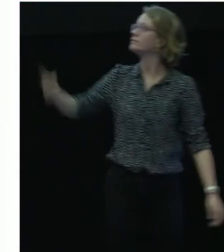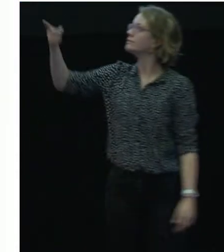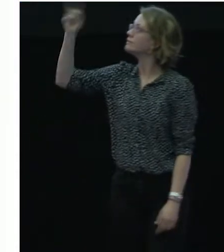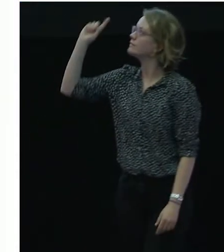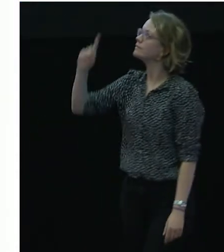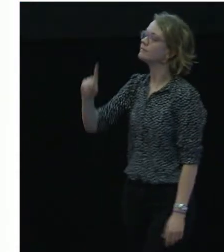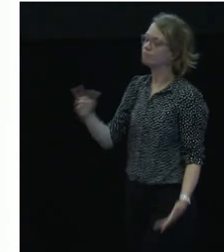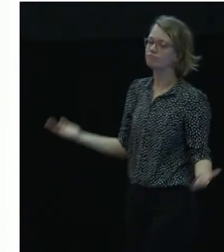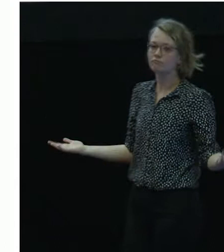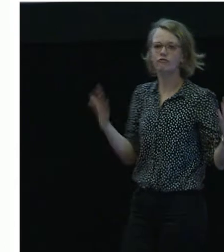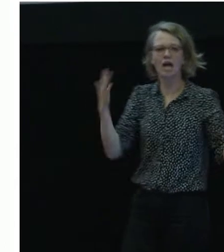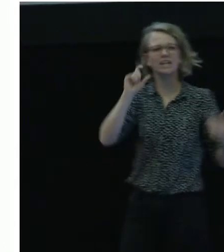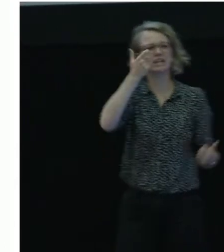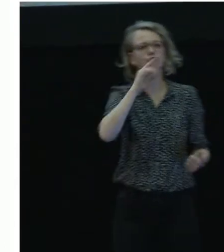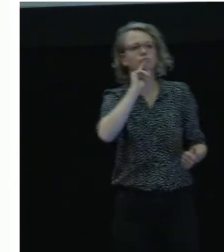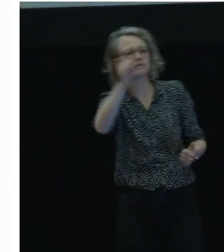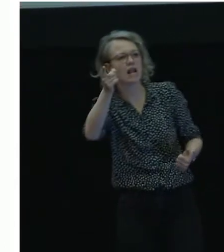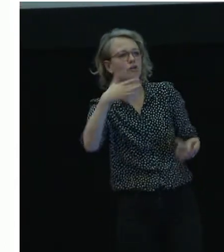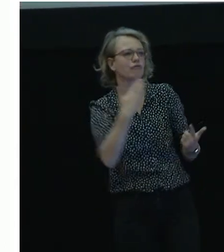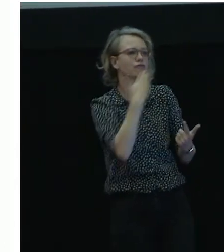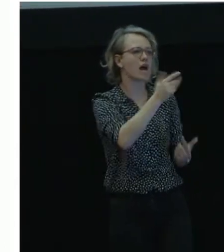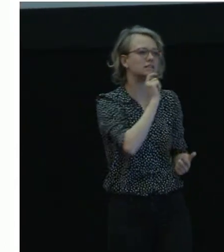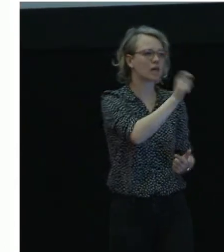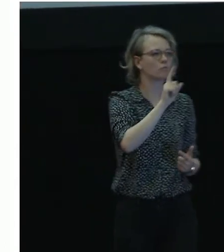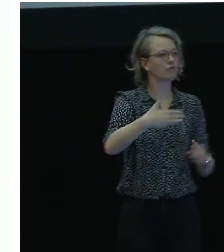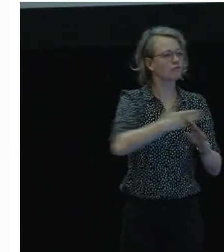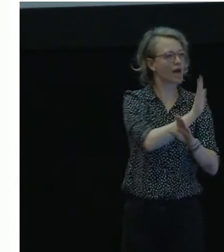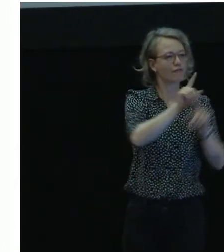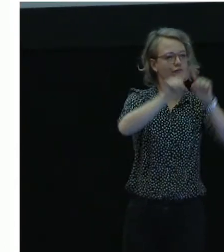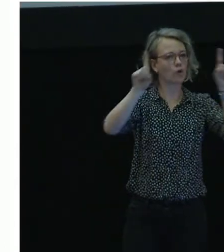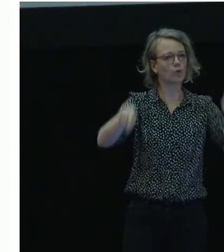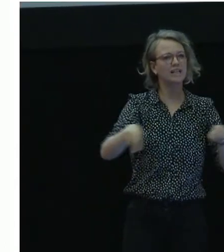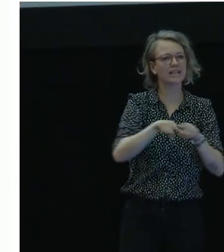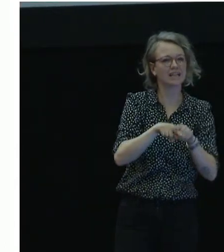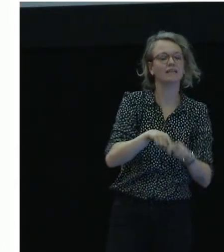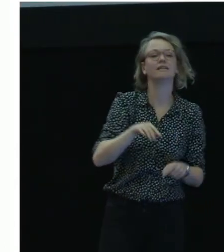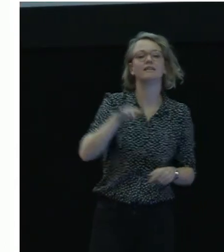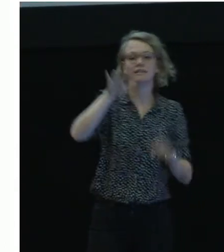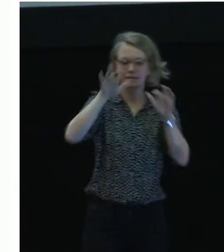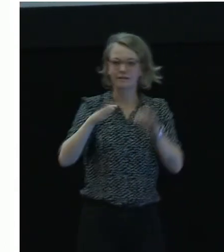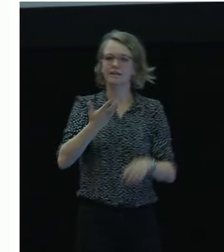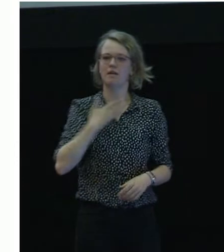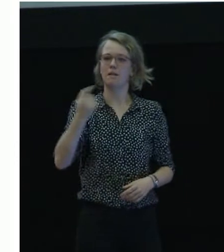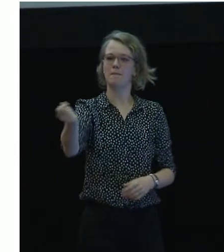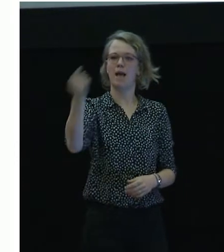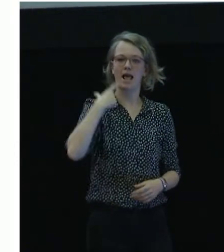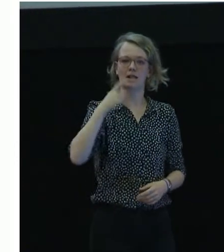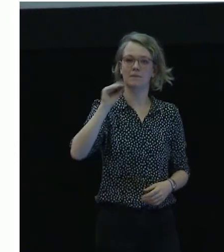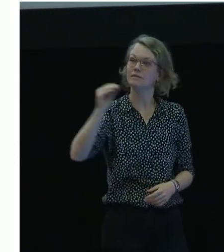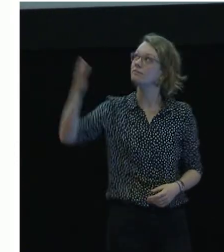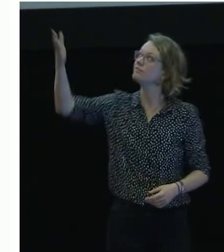Also, this, do not reply emails. You want to ask a question or you ask